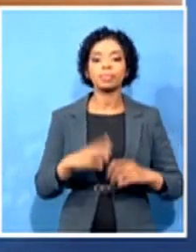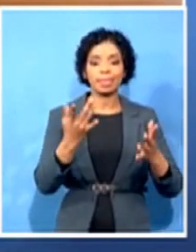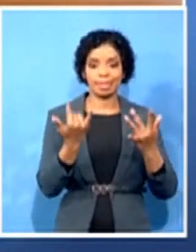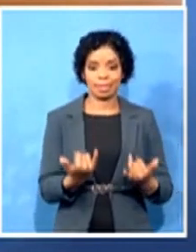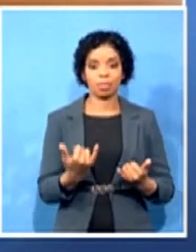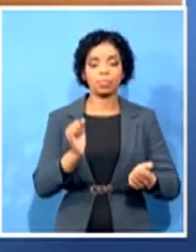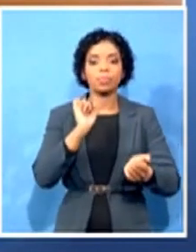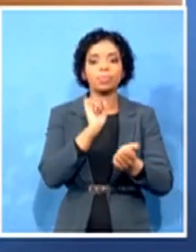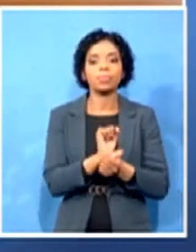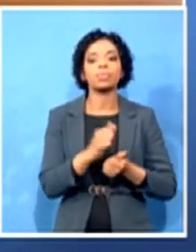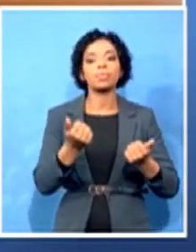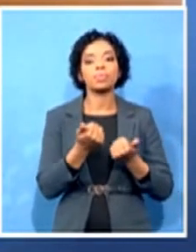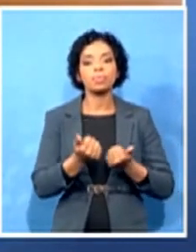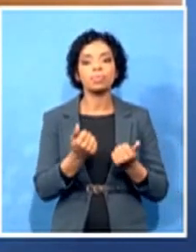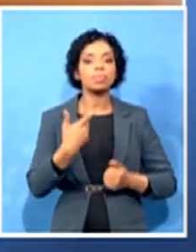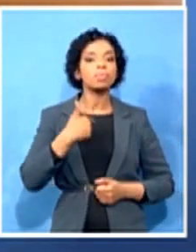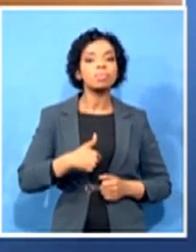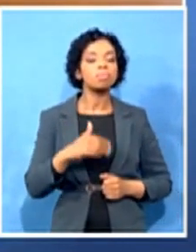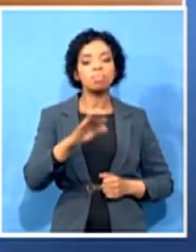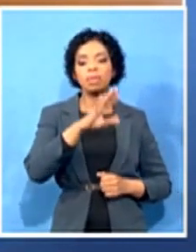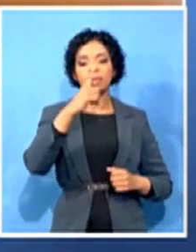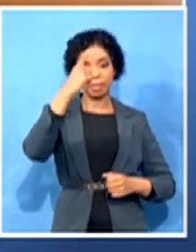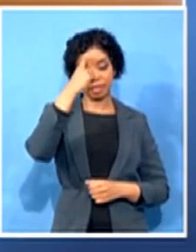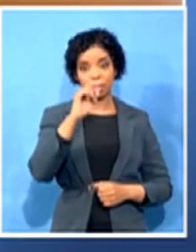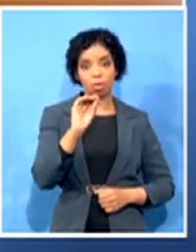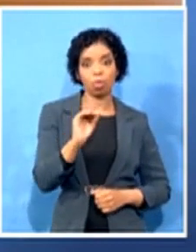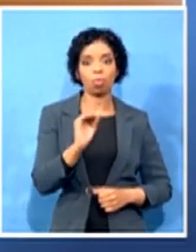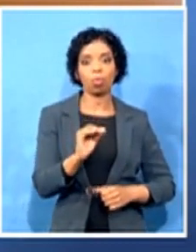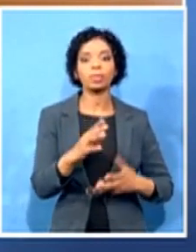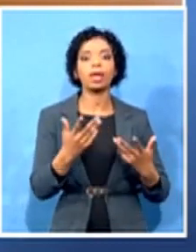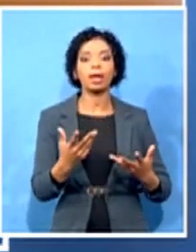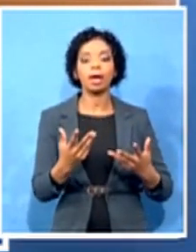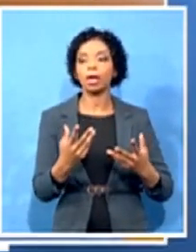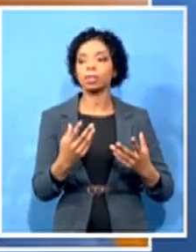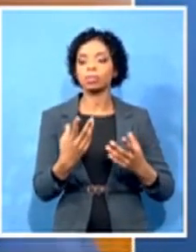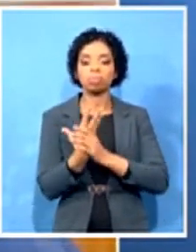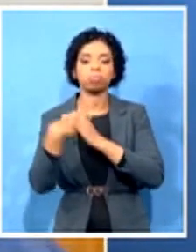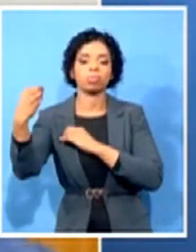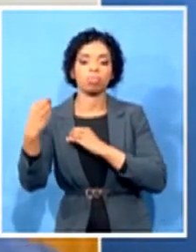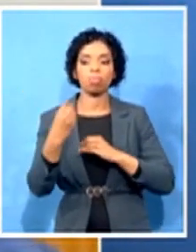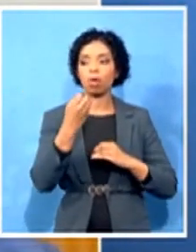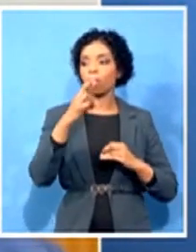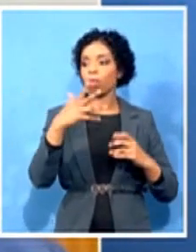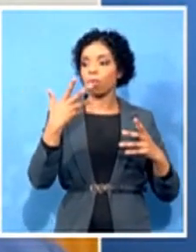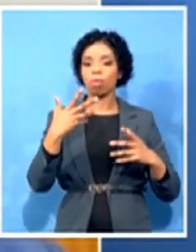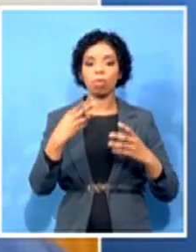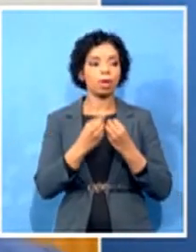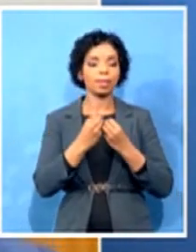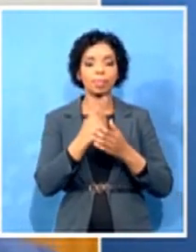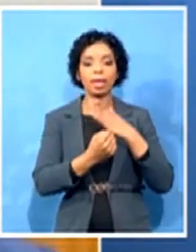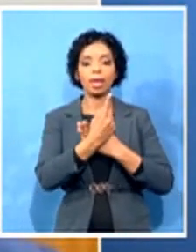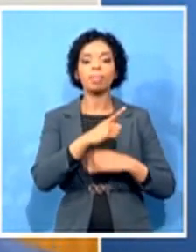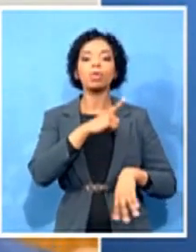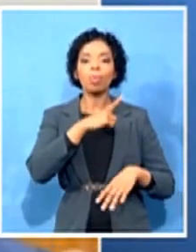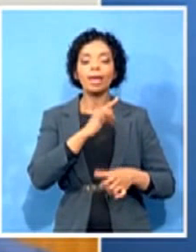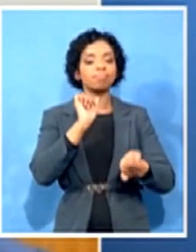detriment of the administration of justice, that these guys might flee or they might destroy evidence, because they've already been arrested. So if the media now